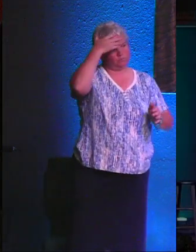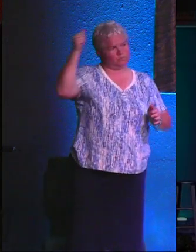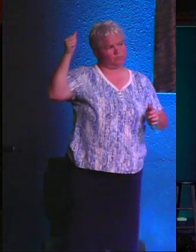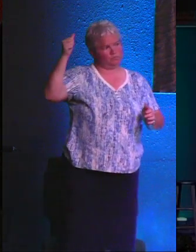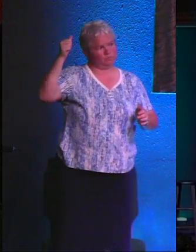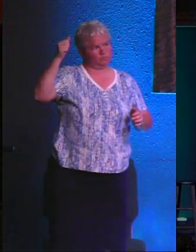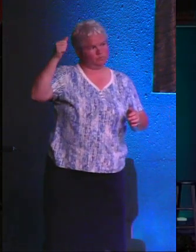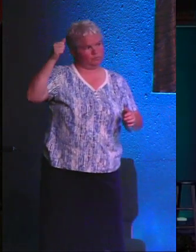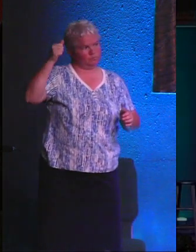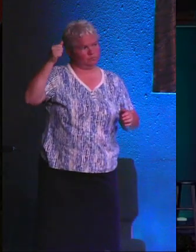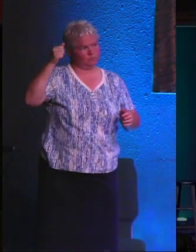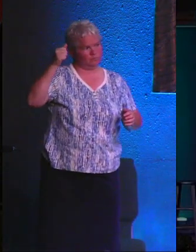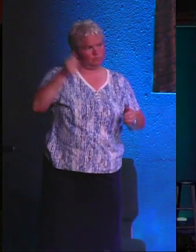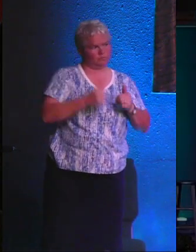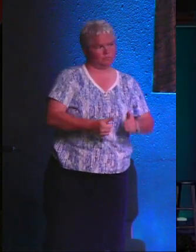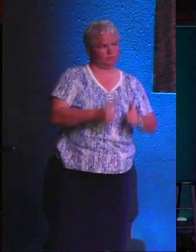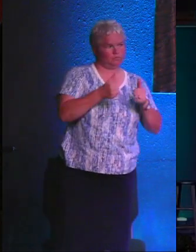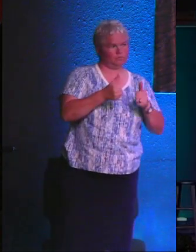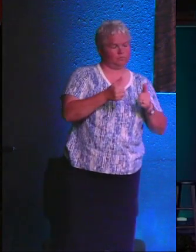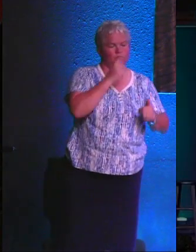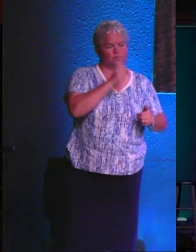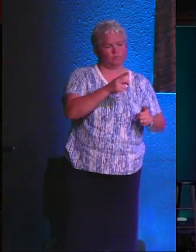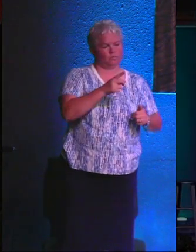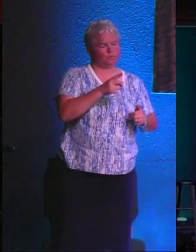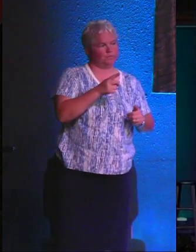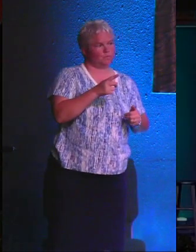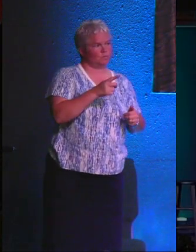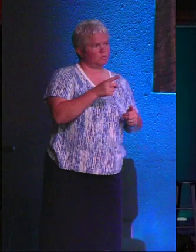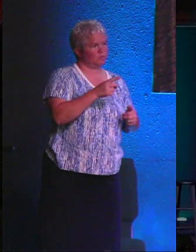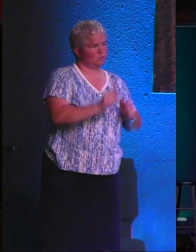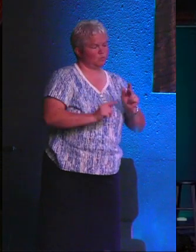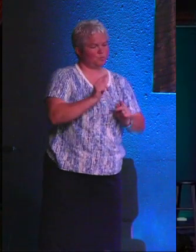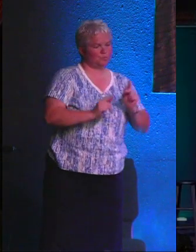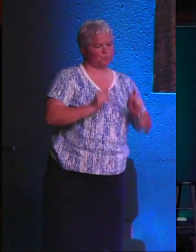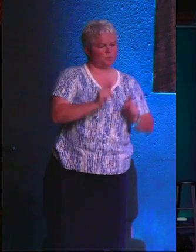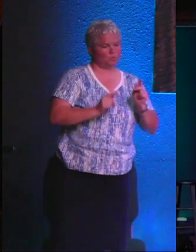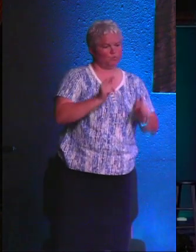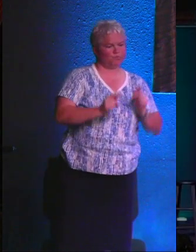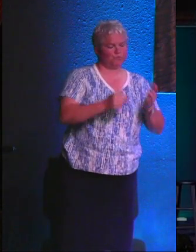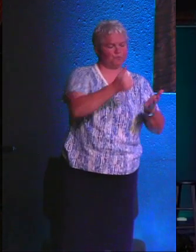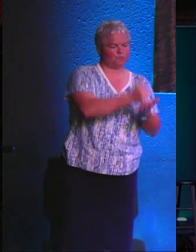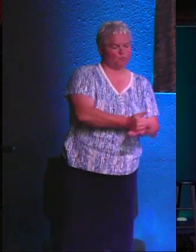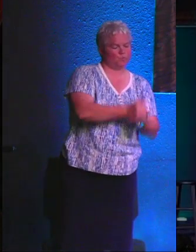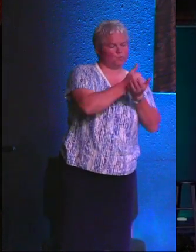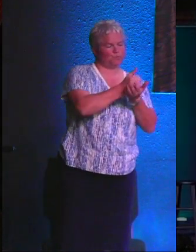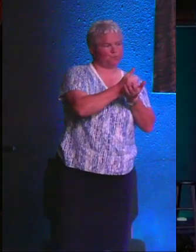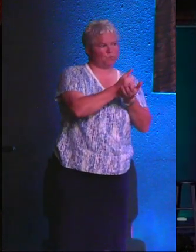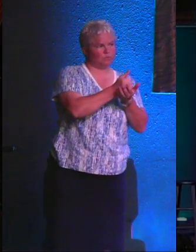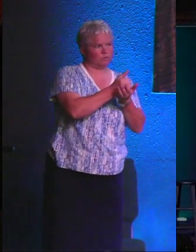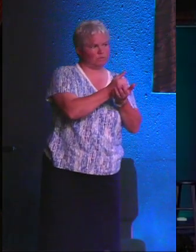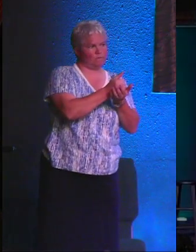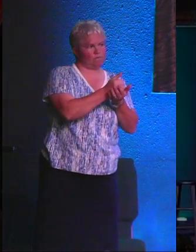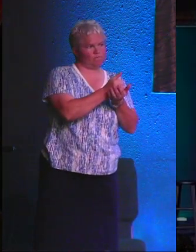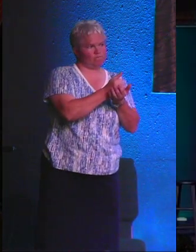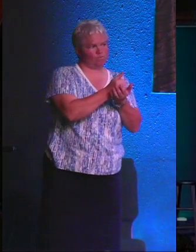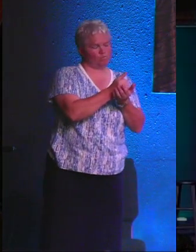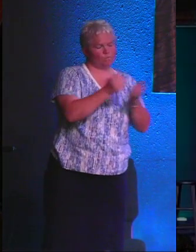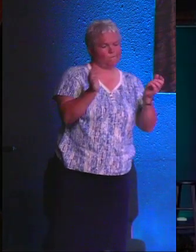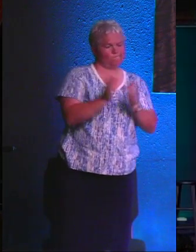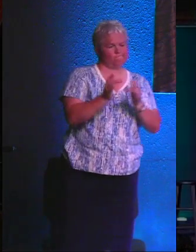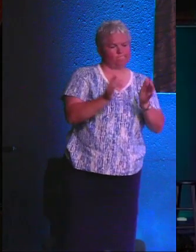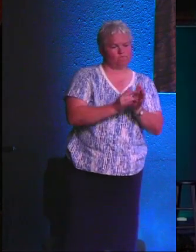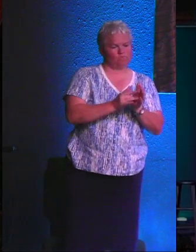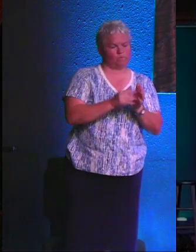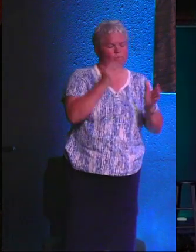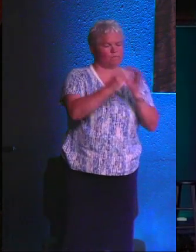us to say, hey, there's people in my life I need to be talking to. There's people in my life that I need to be supporting, to be there for, to introduce